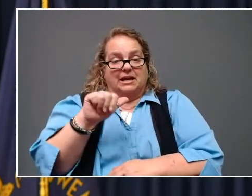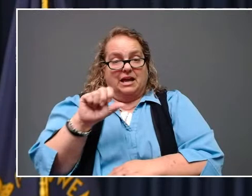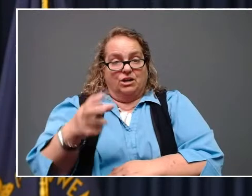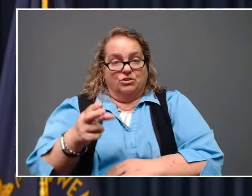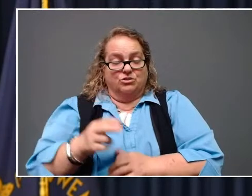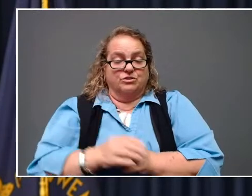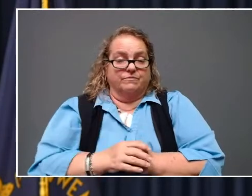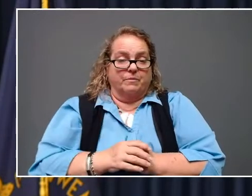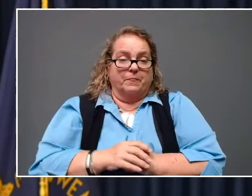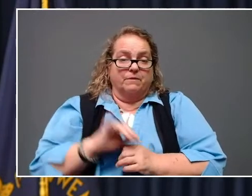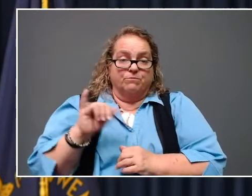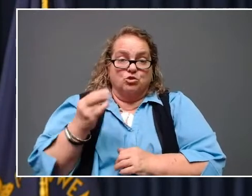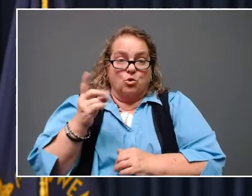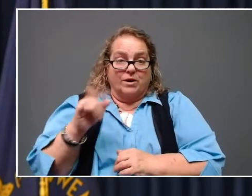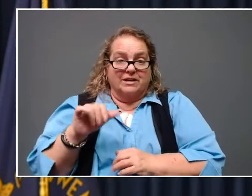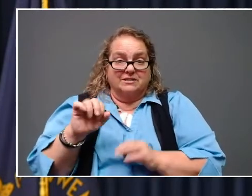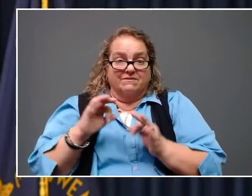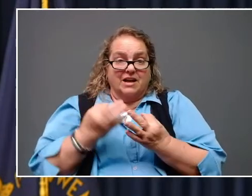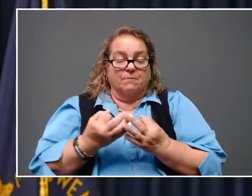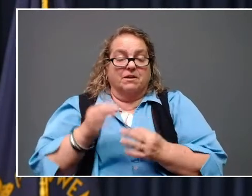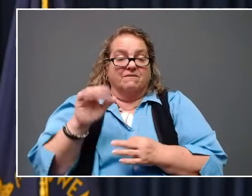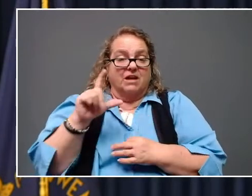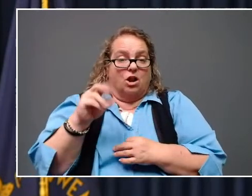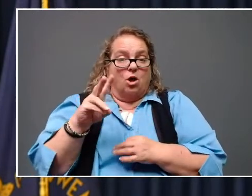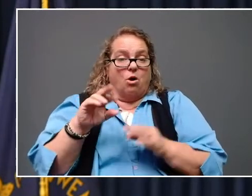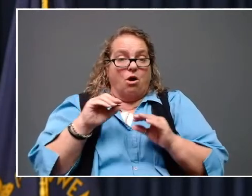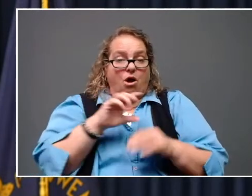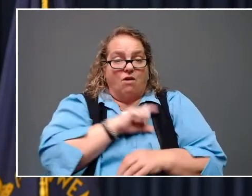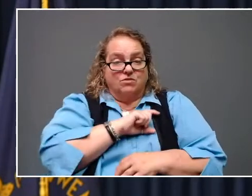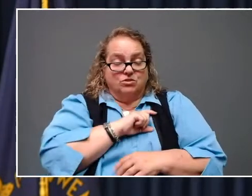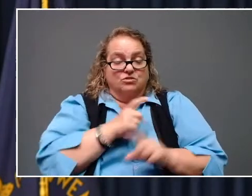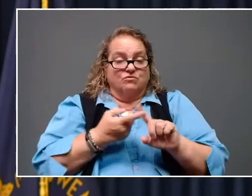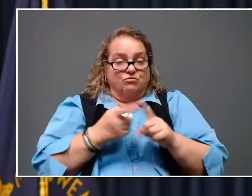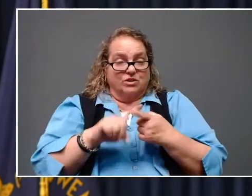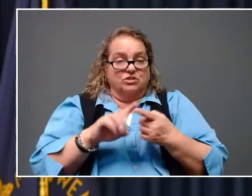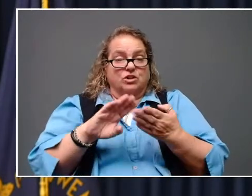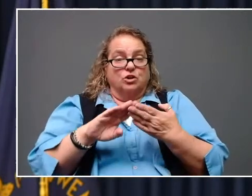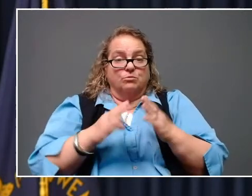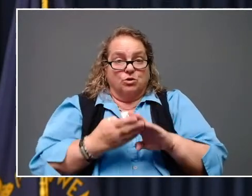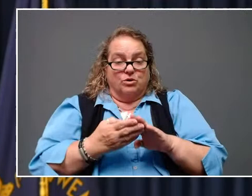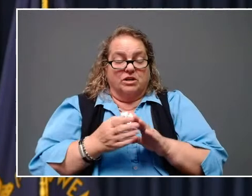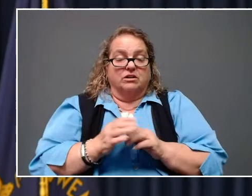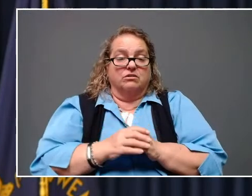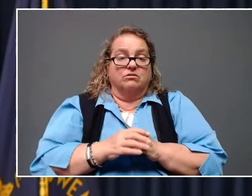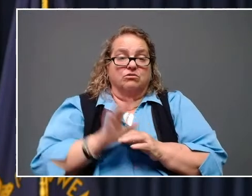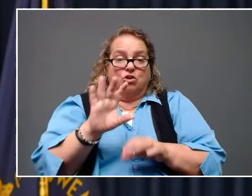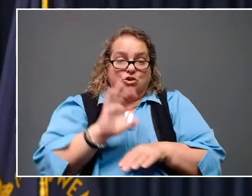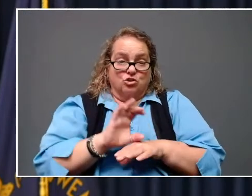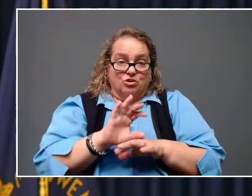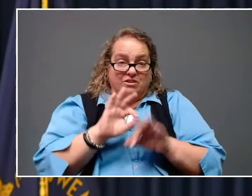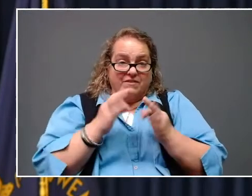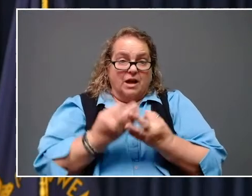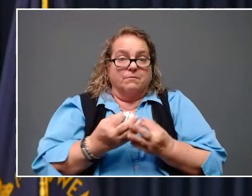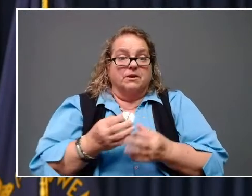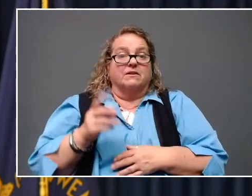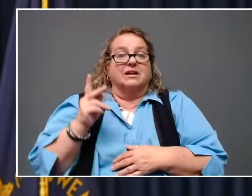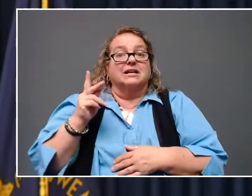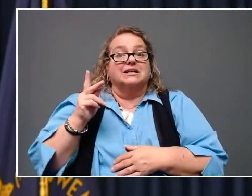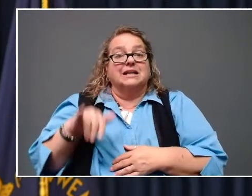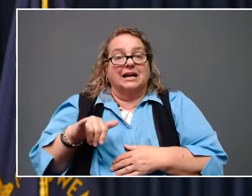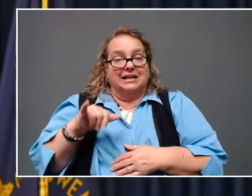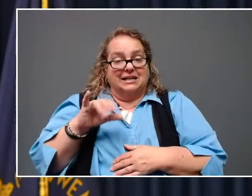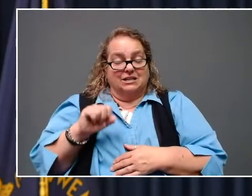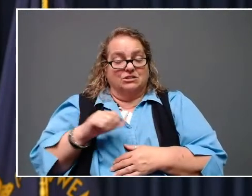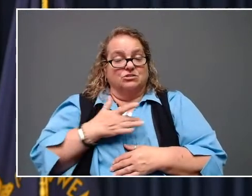fellow officers, friends, the community, your church family, the Commonwealth is grieving with